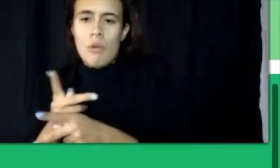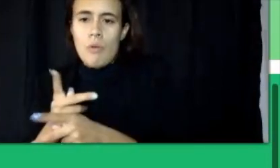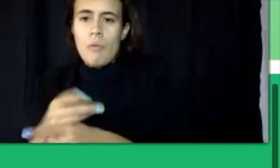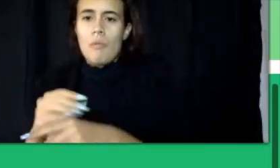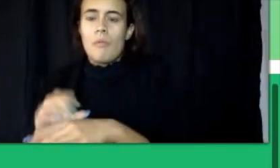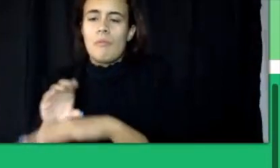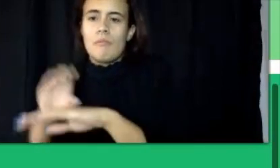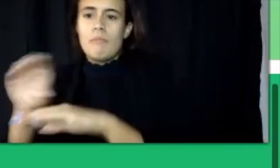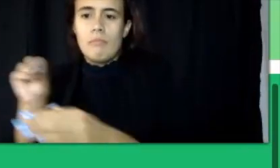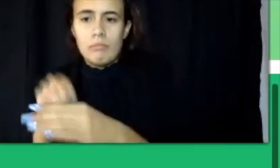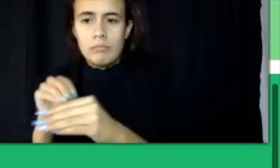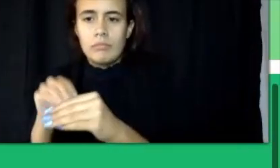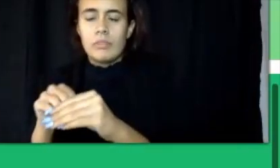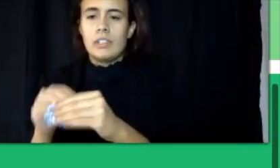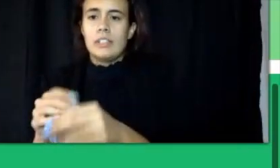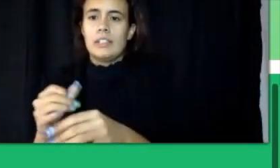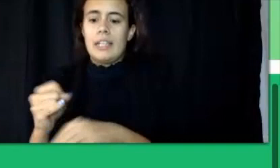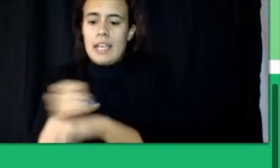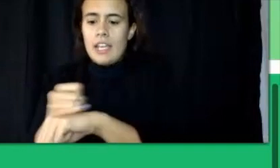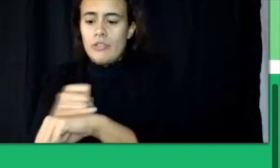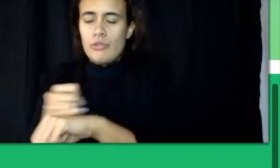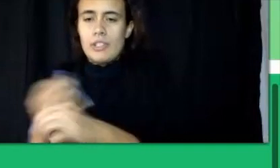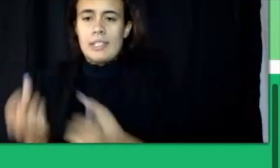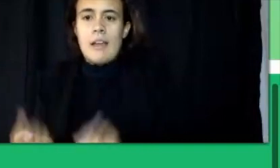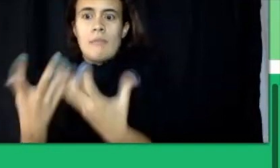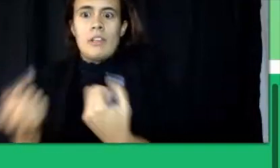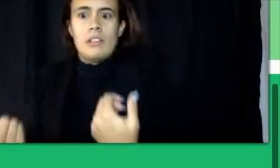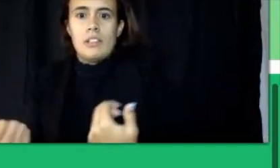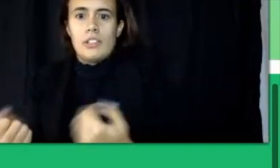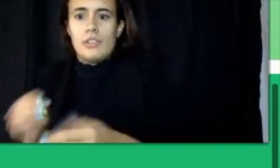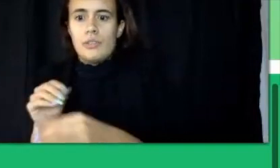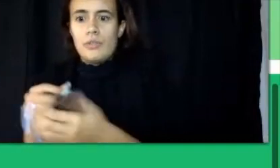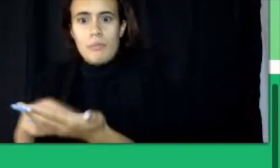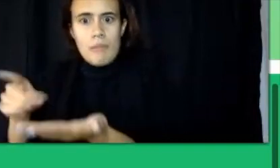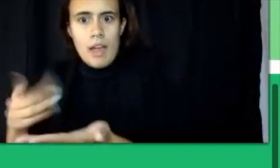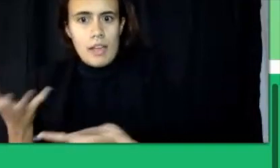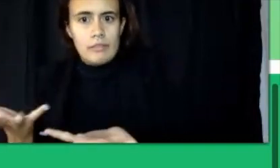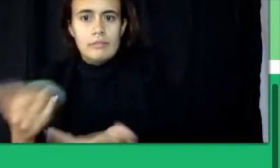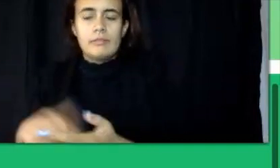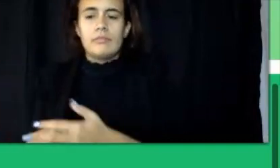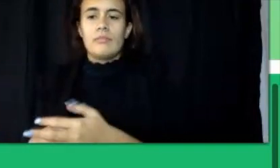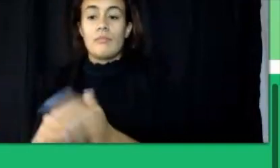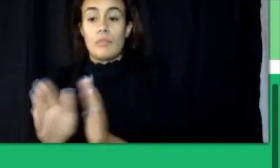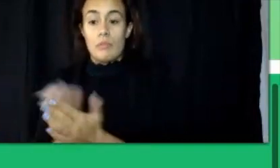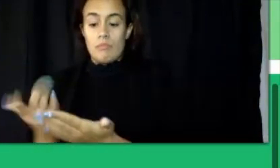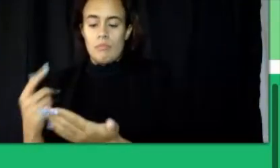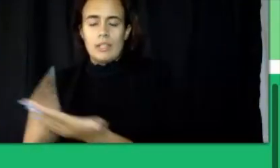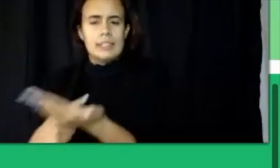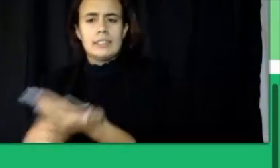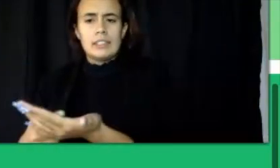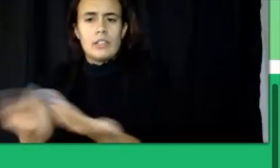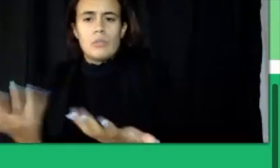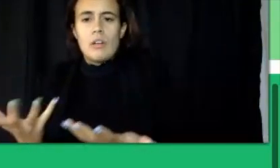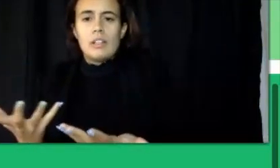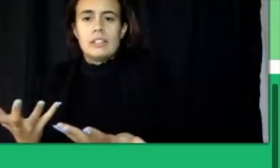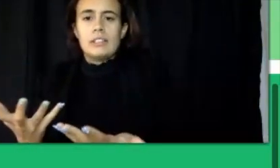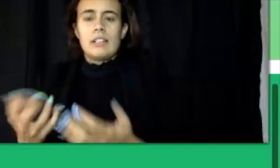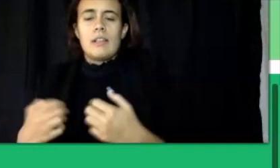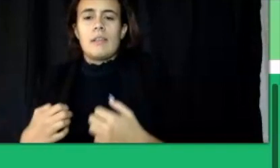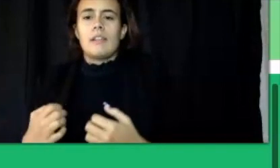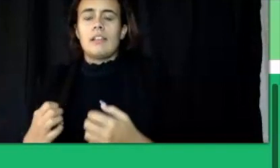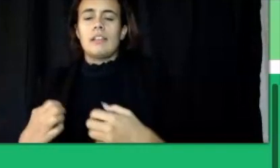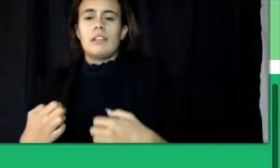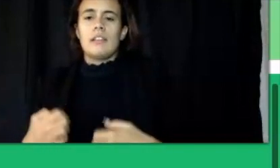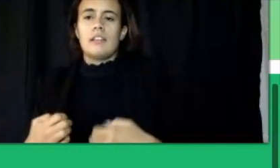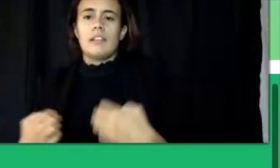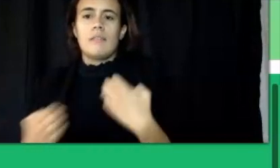how much interest, have you accrued over time. But in the book, what you really get at is the emotional cost of